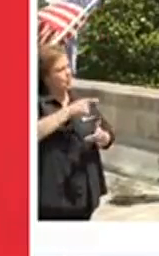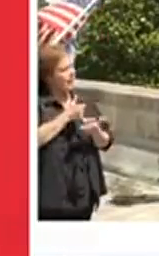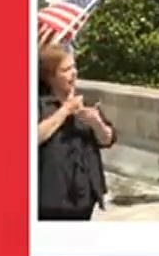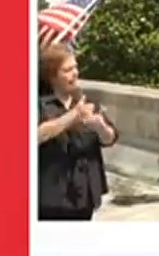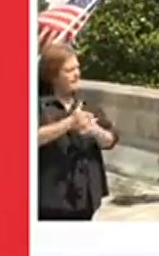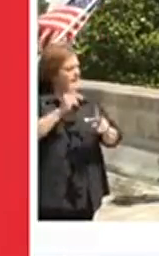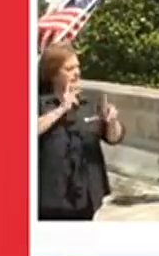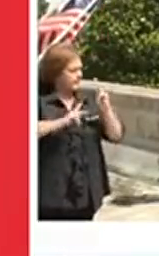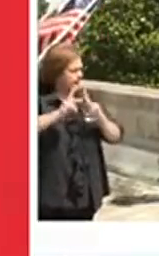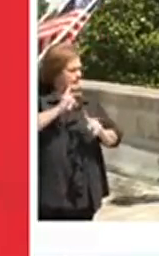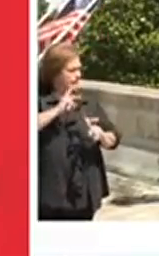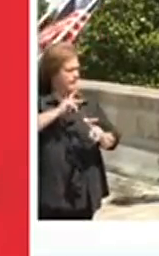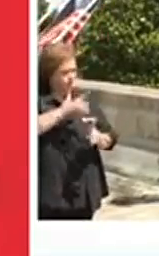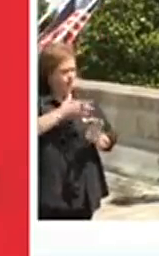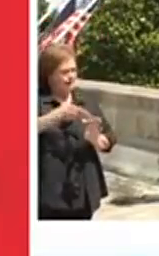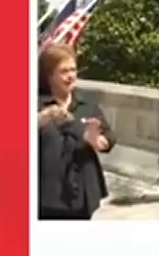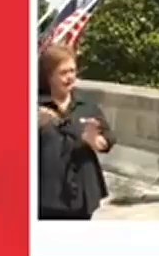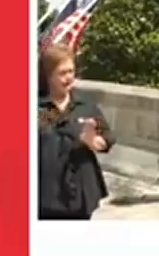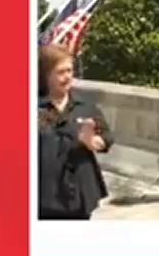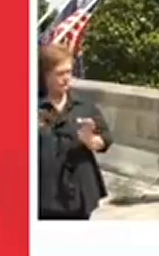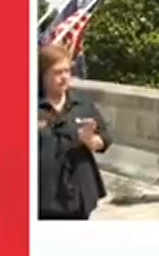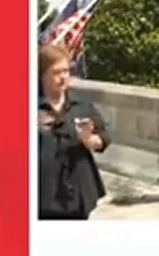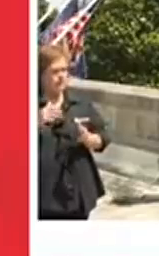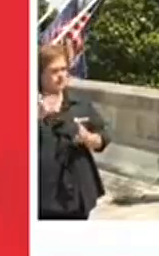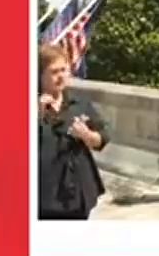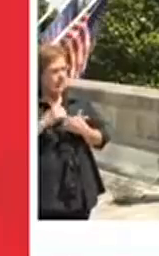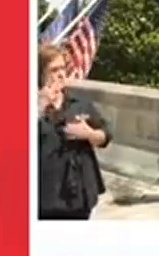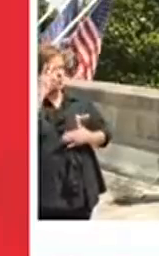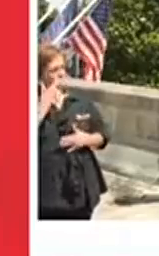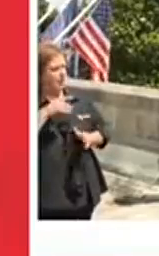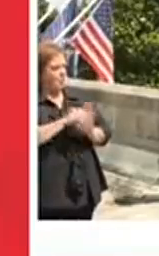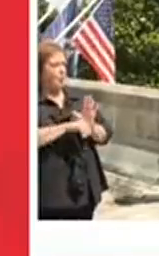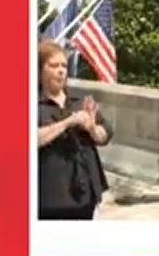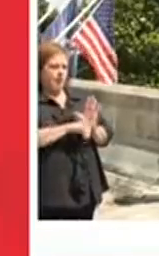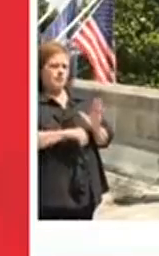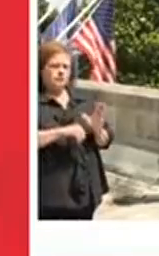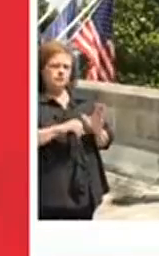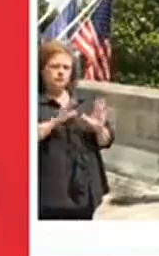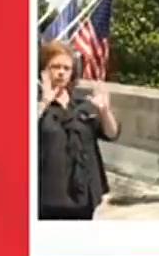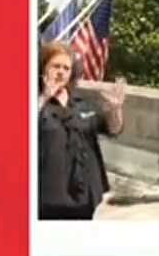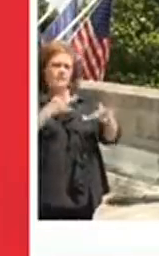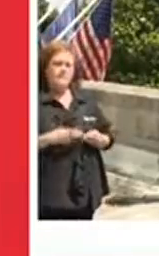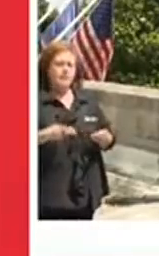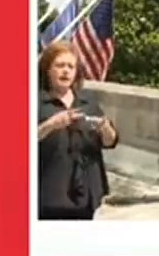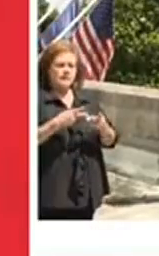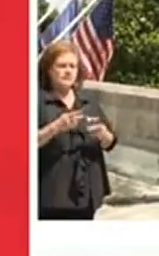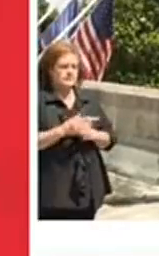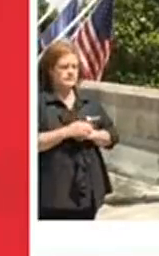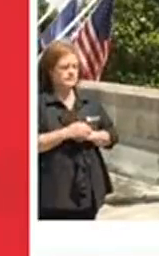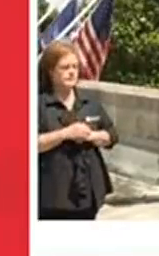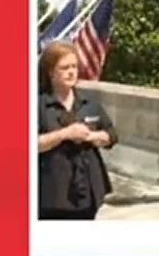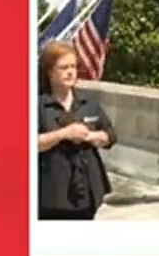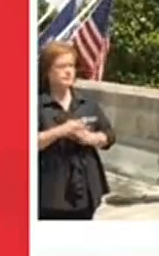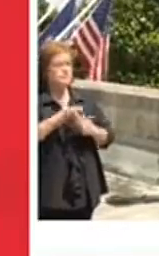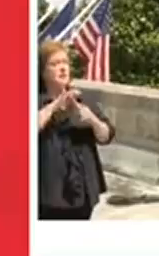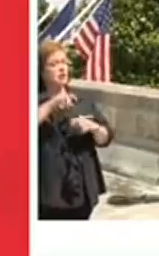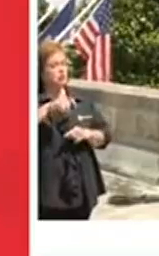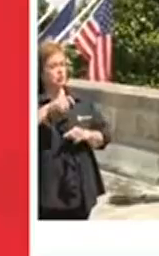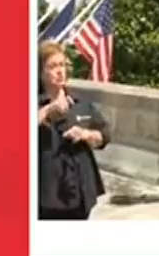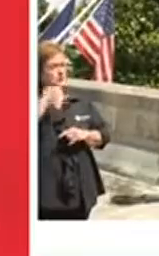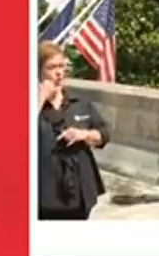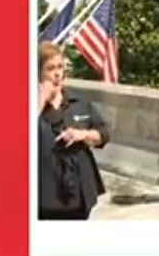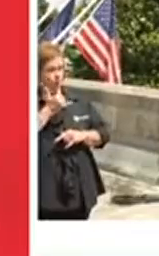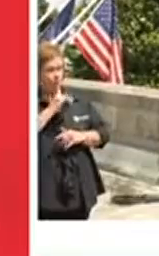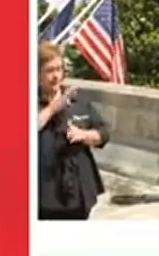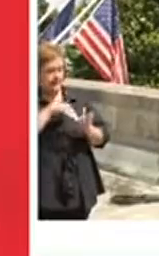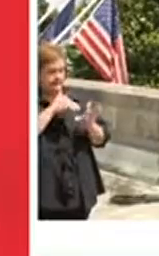we are all about and why New Orleans is resilient. Again, the special needs registry. The special needs call center will be taking